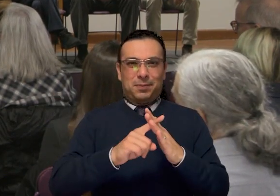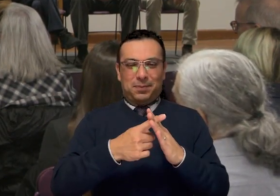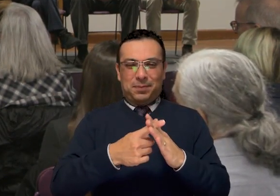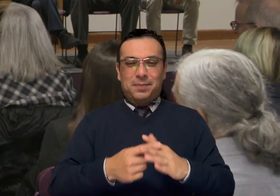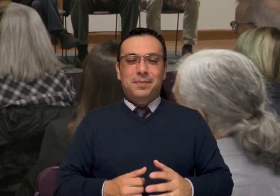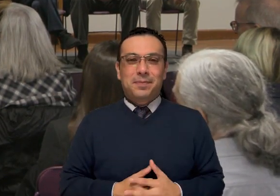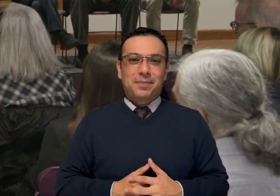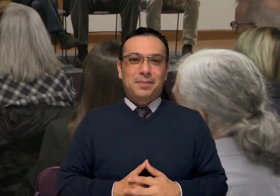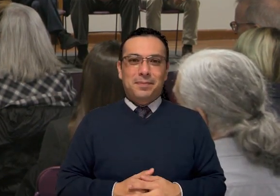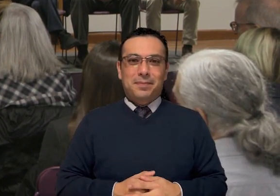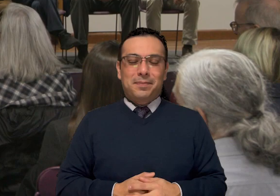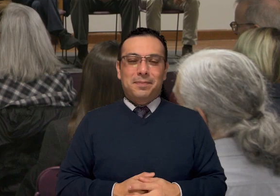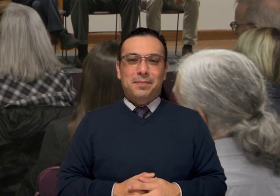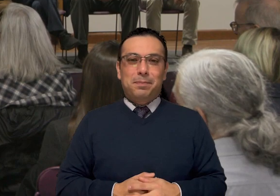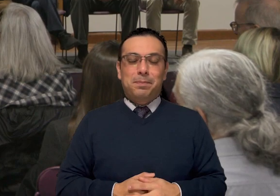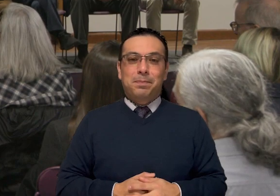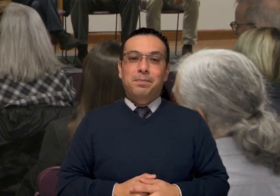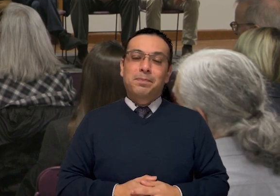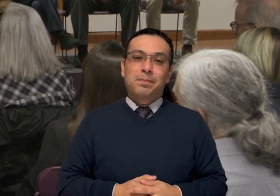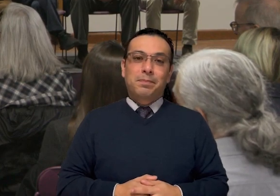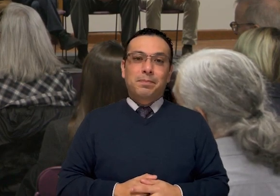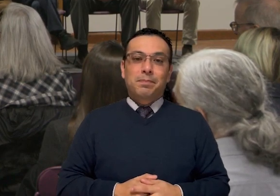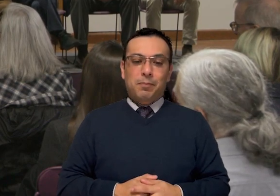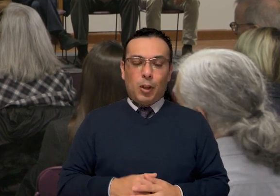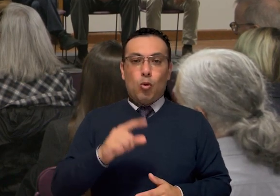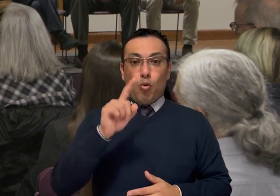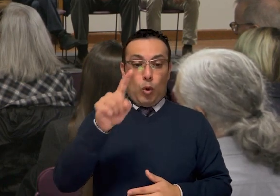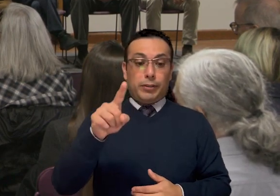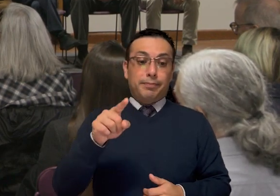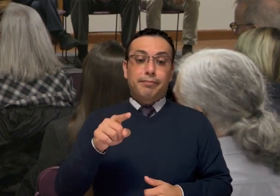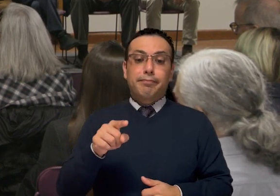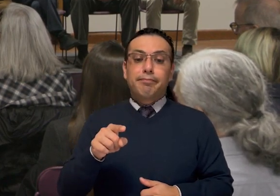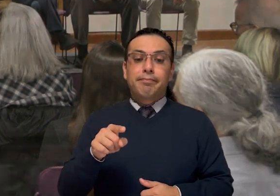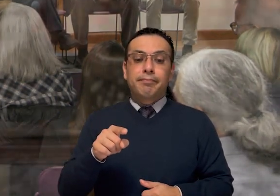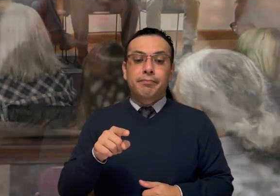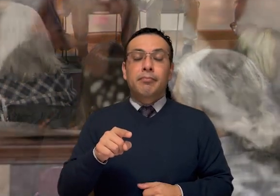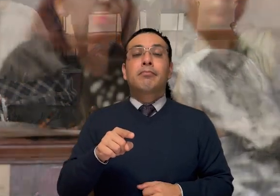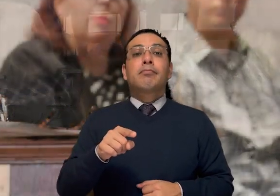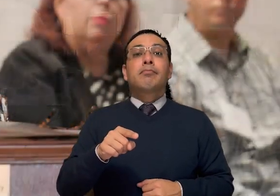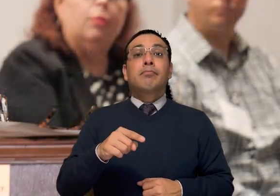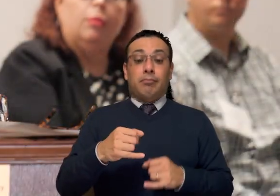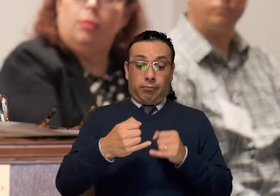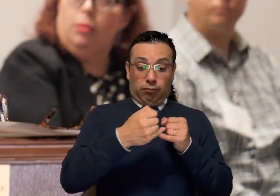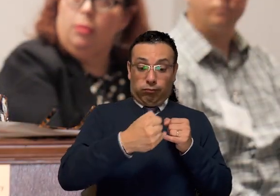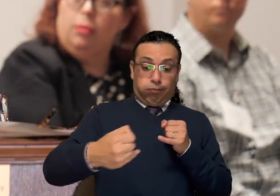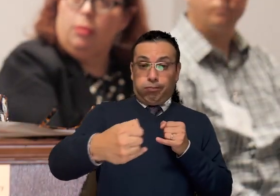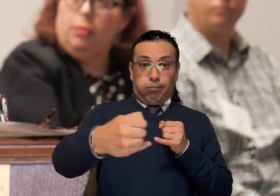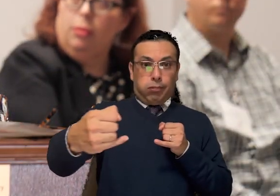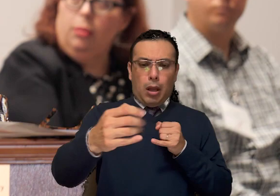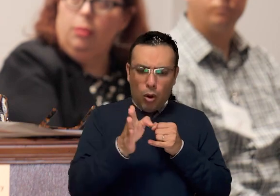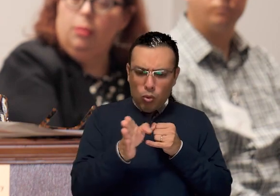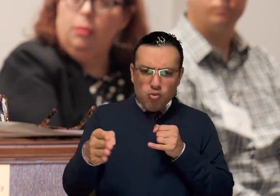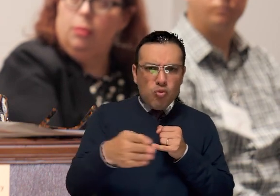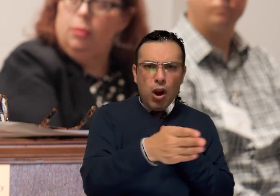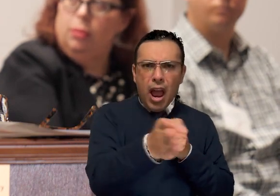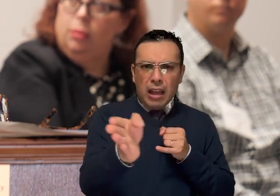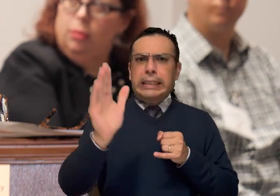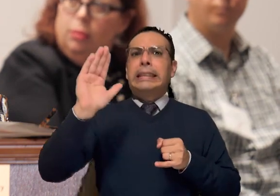What is the most probable cable route as it currently stands? Who could answer that for